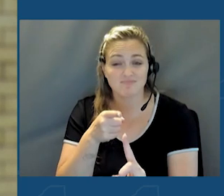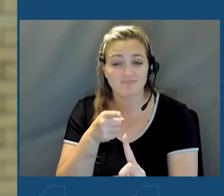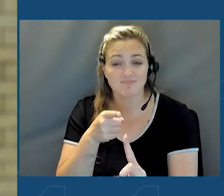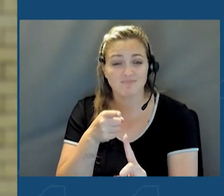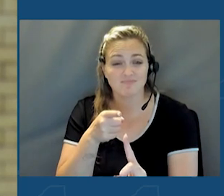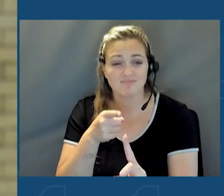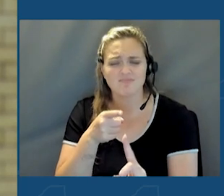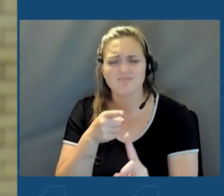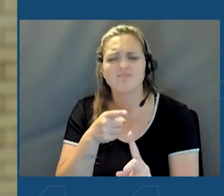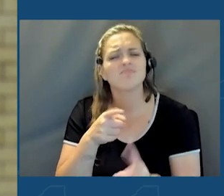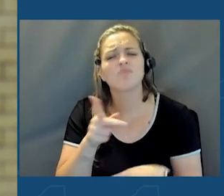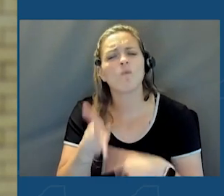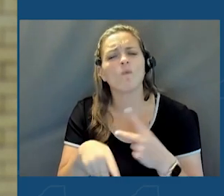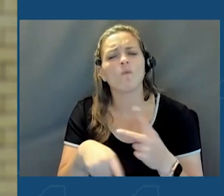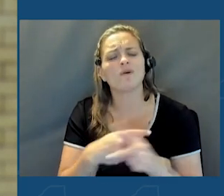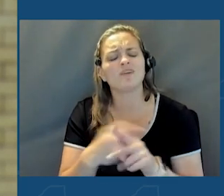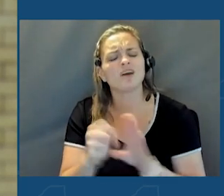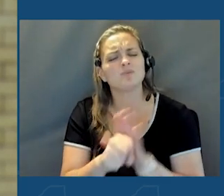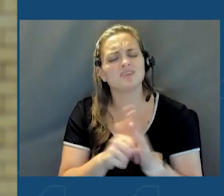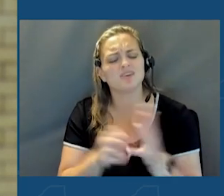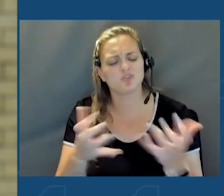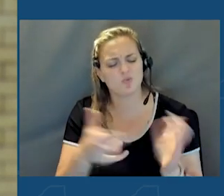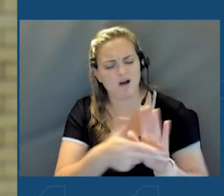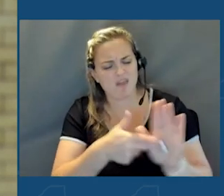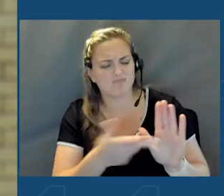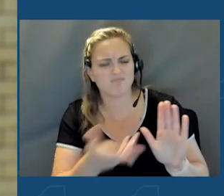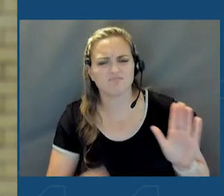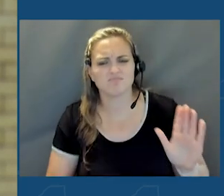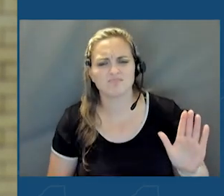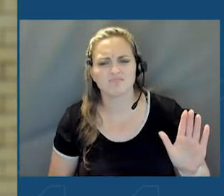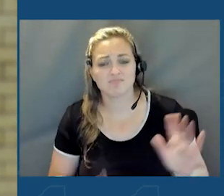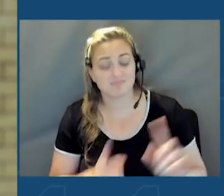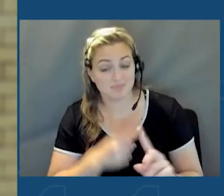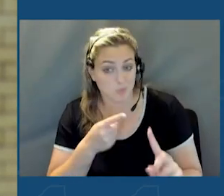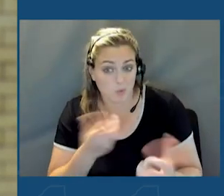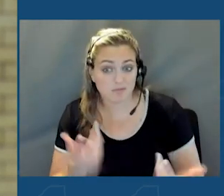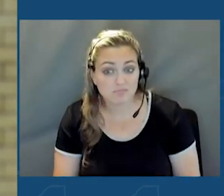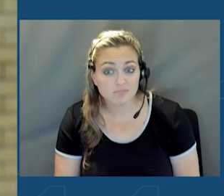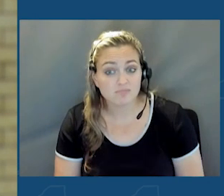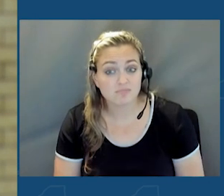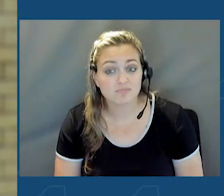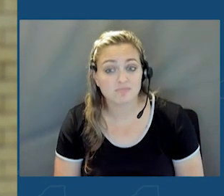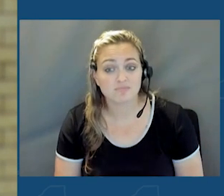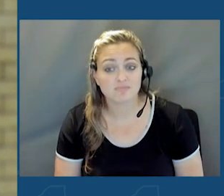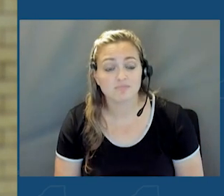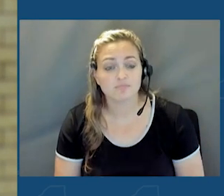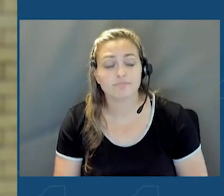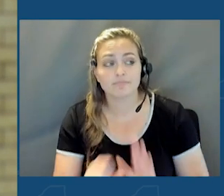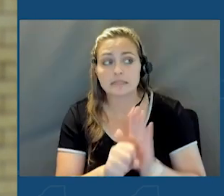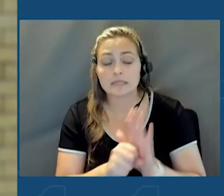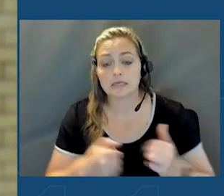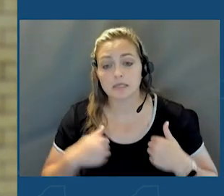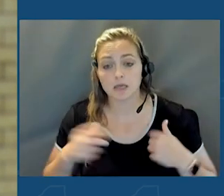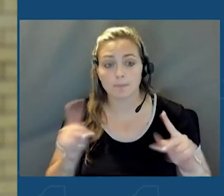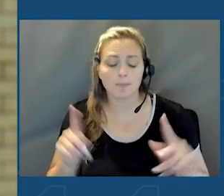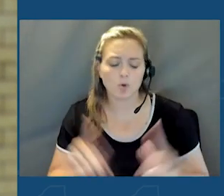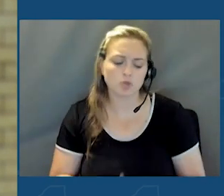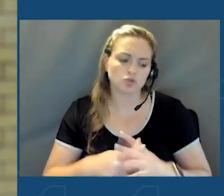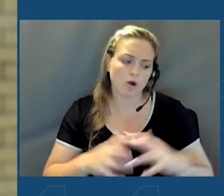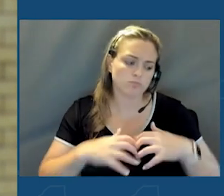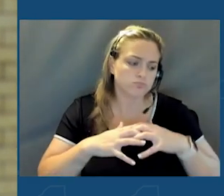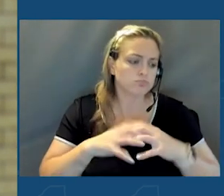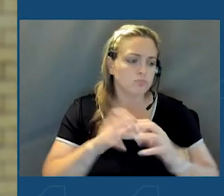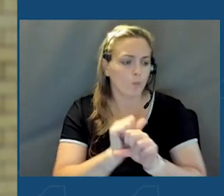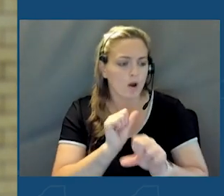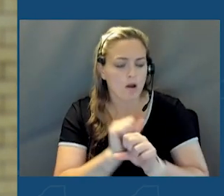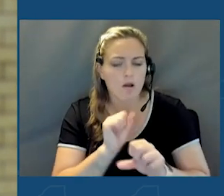what kind of state do you want to be? That's what this comes down to. A state where young people can launch their careers, who